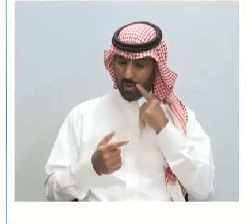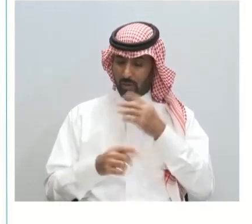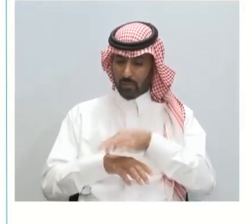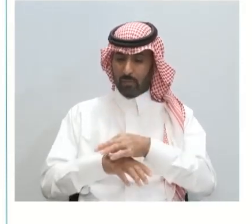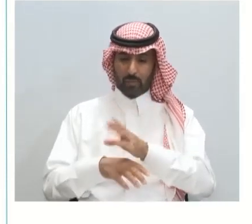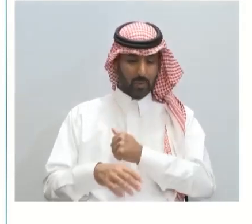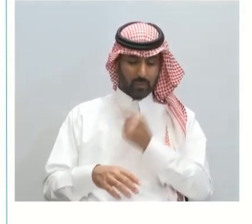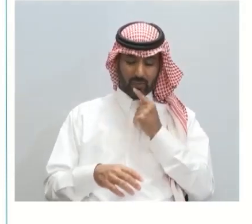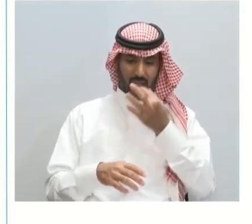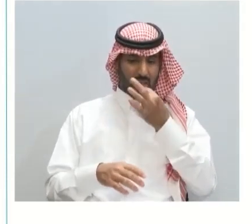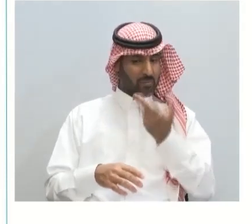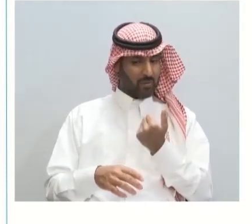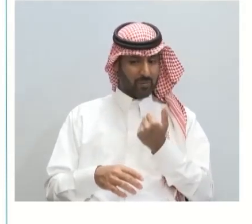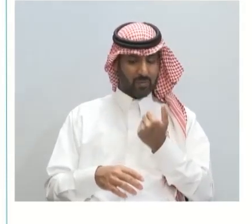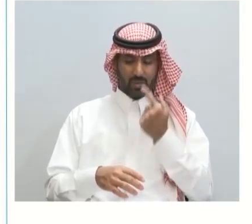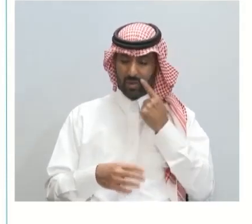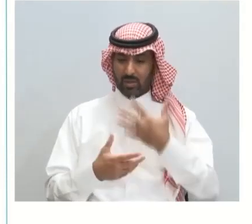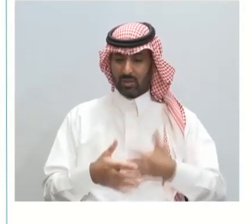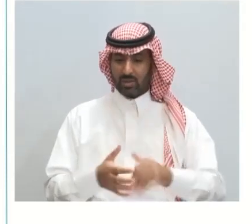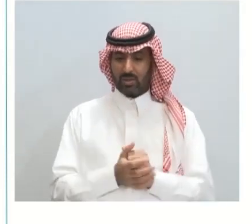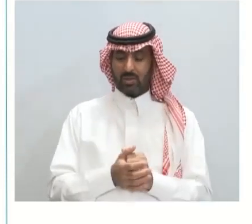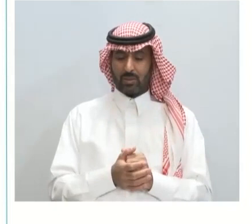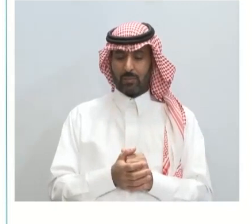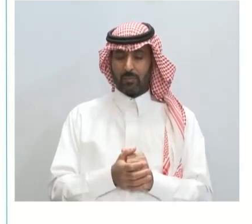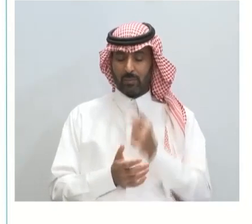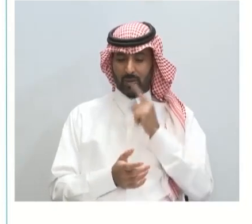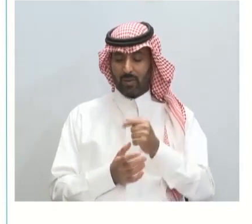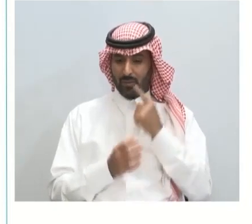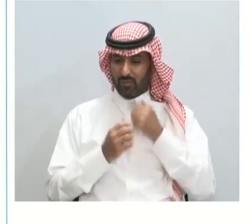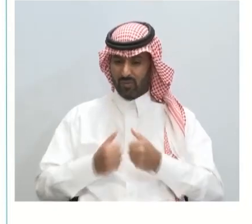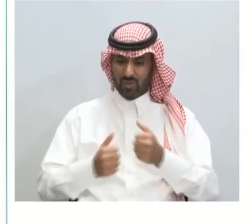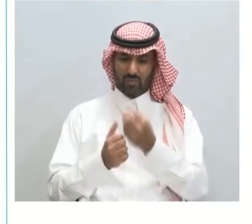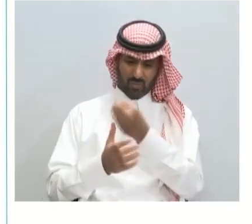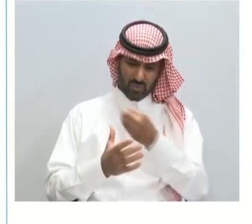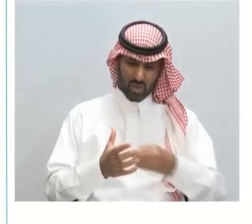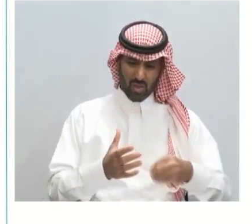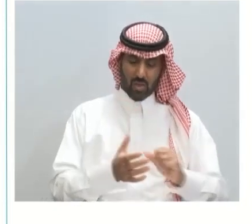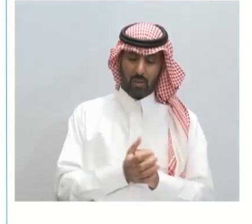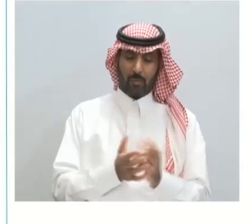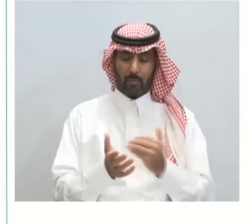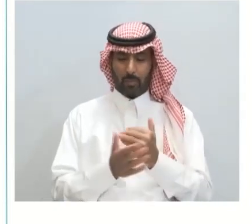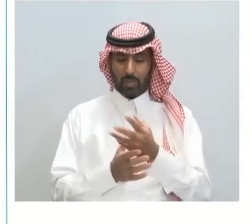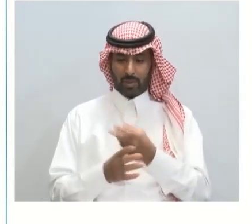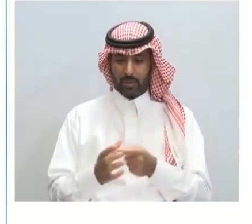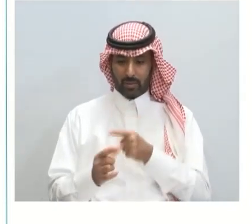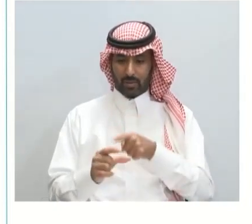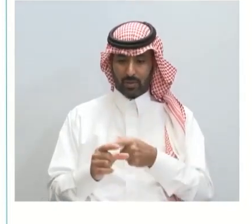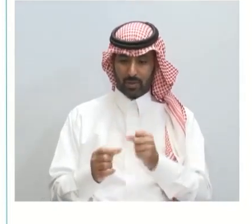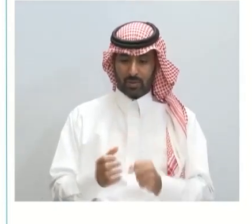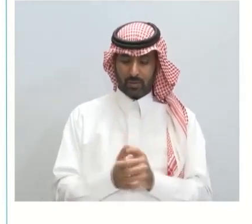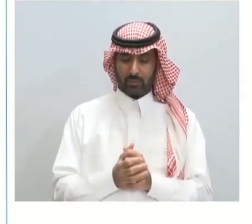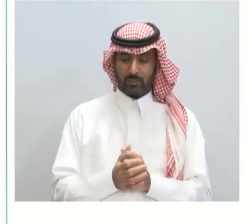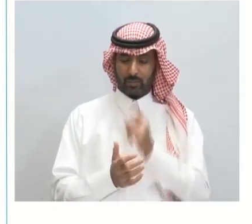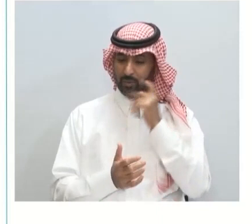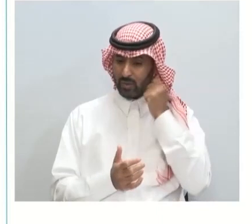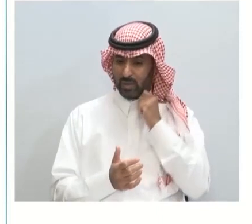untreatable. For example, Alzheimer's disease runs in Anne's family. Anne has decided to get genetic testing to see if she is